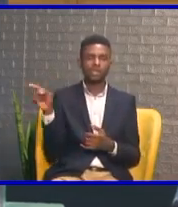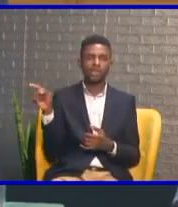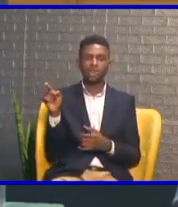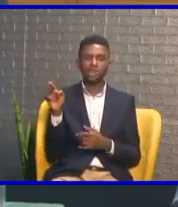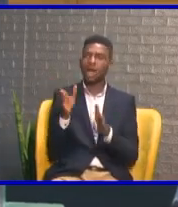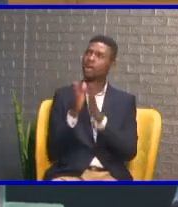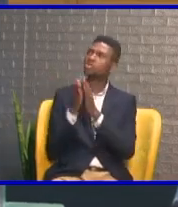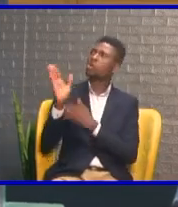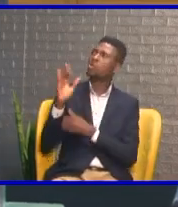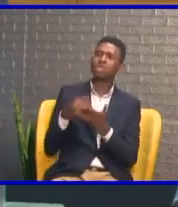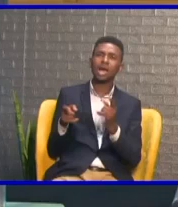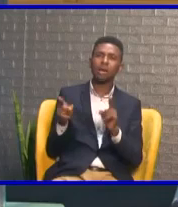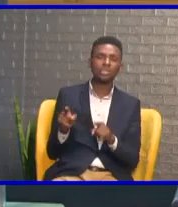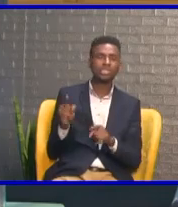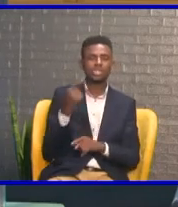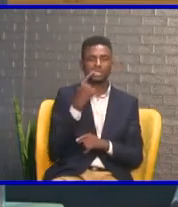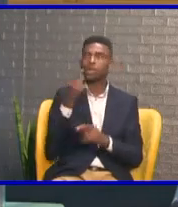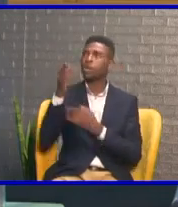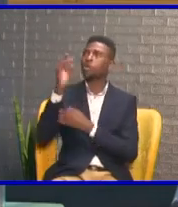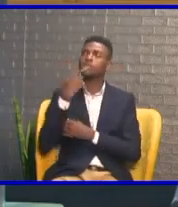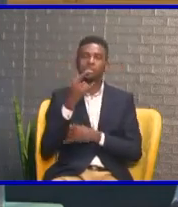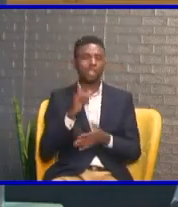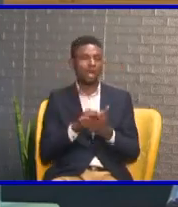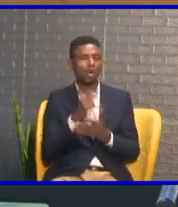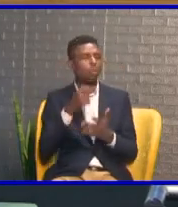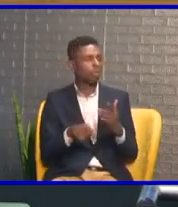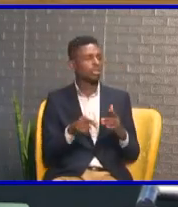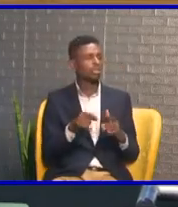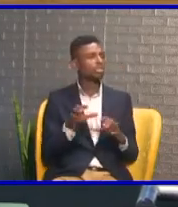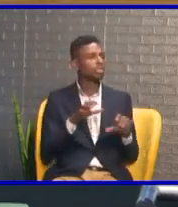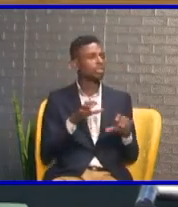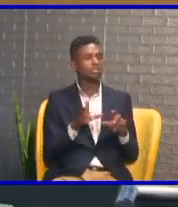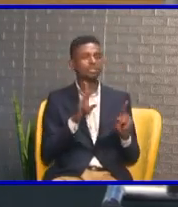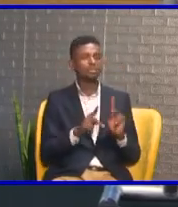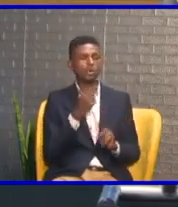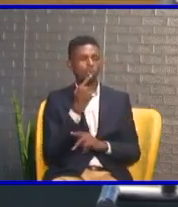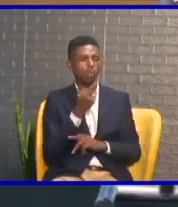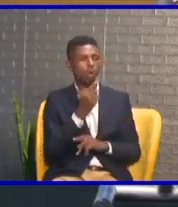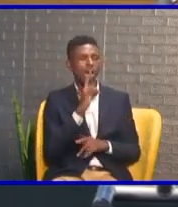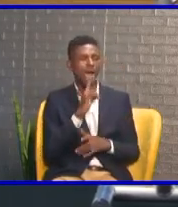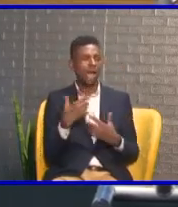And I thought about it. I said, well, for one thing, they will not be lying on the bed like I've been lying on the bed for how many days? The Lord said, get up.